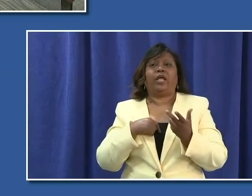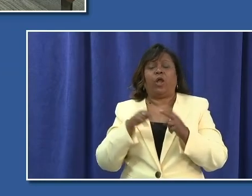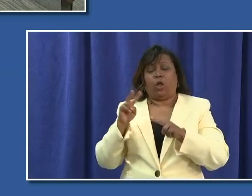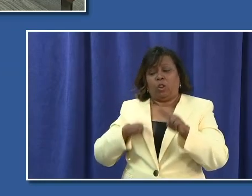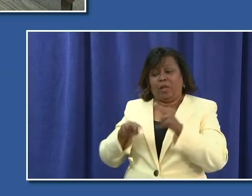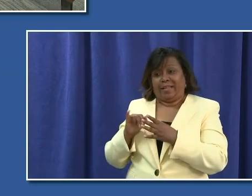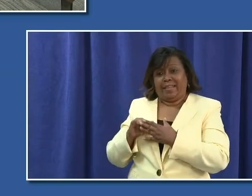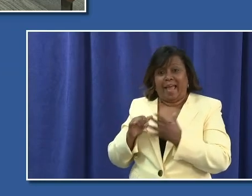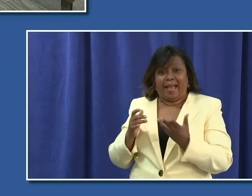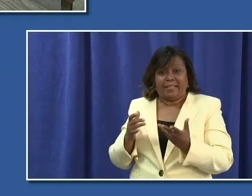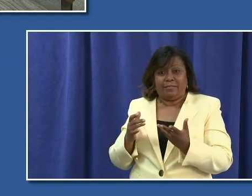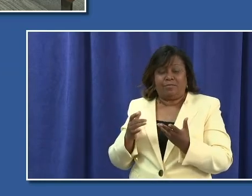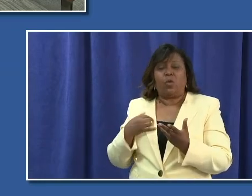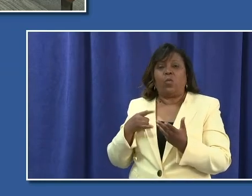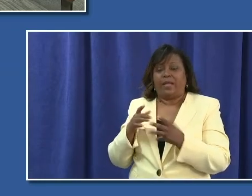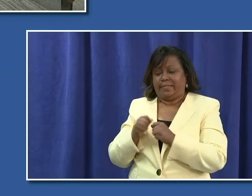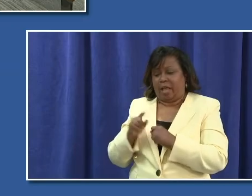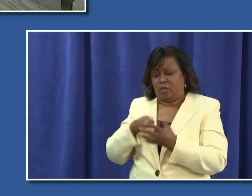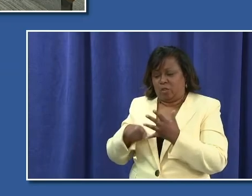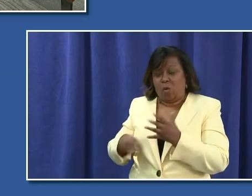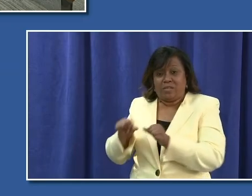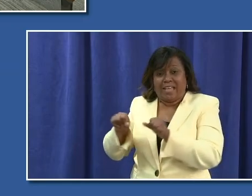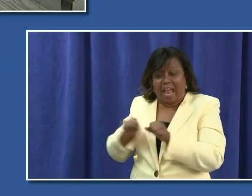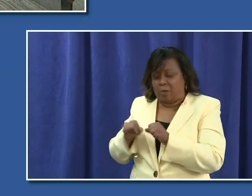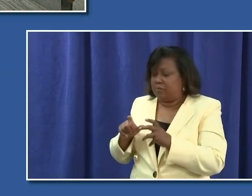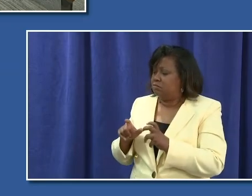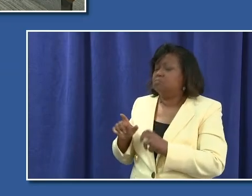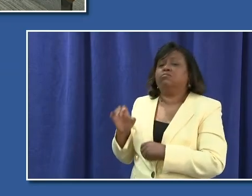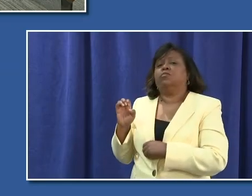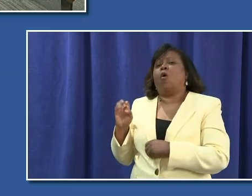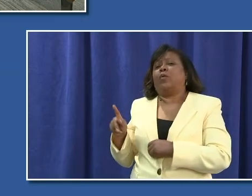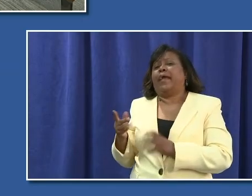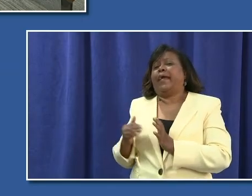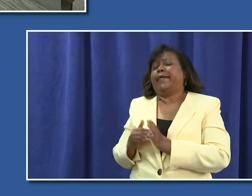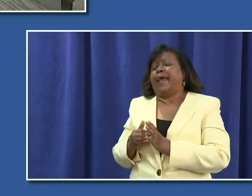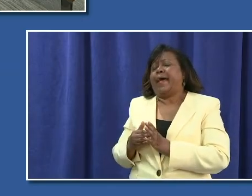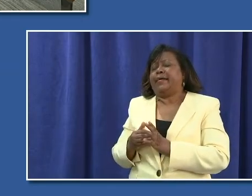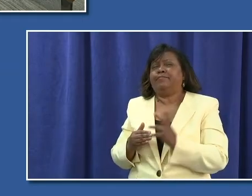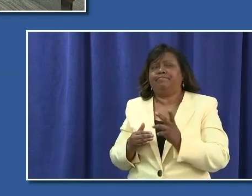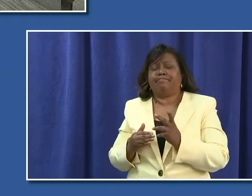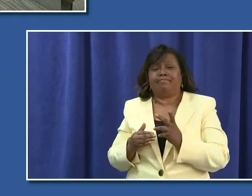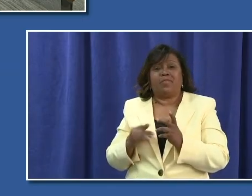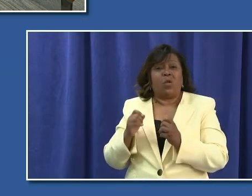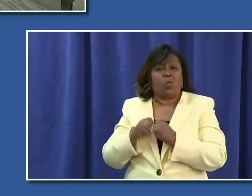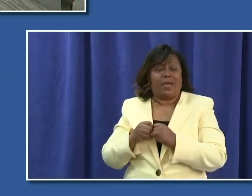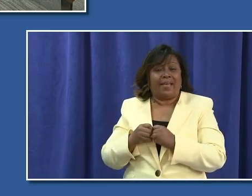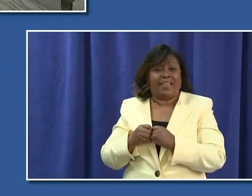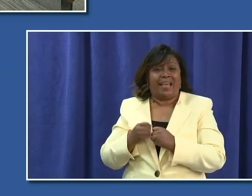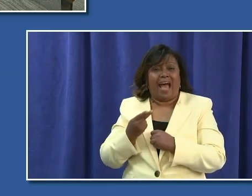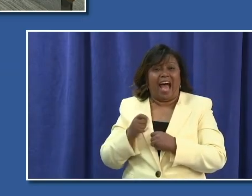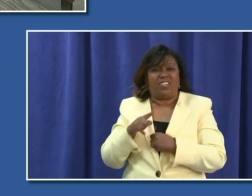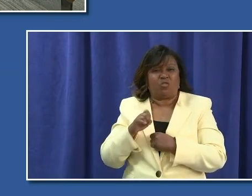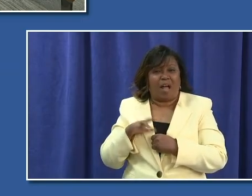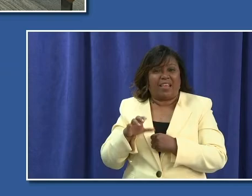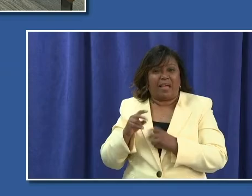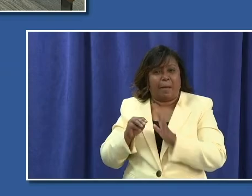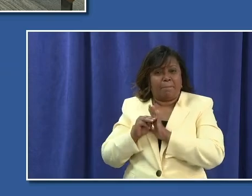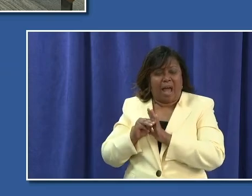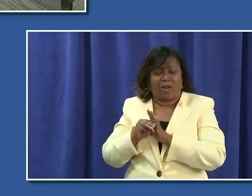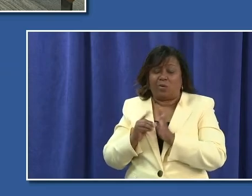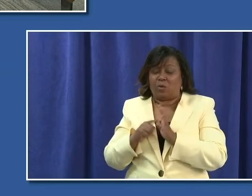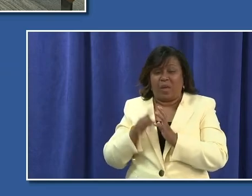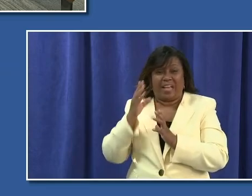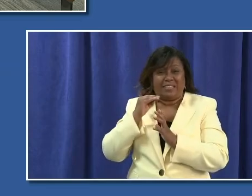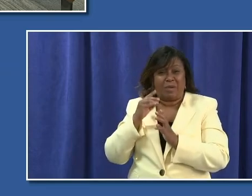look at it is we take those areas and say, okay, again, like I talked about earlier with the hydraulic modeling, to say, you know, again,